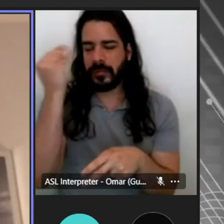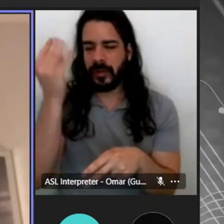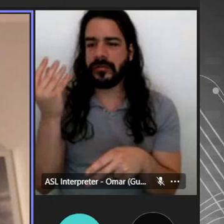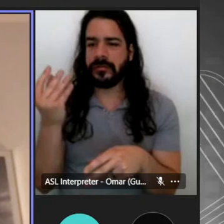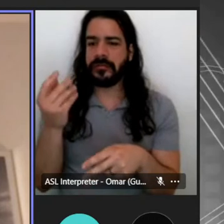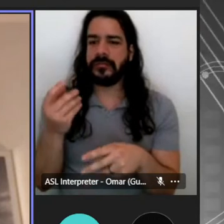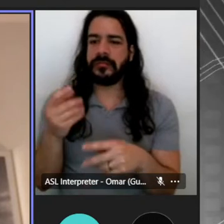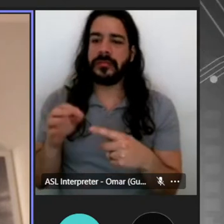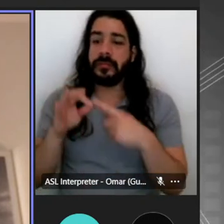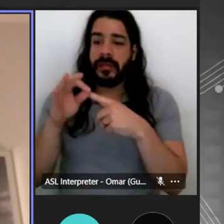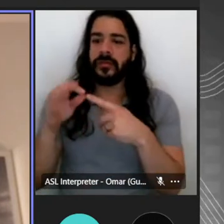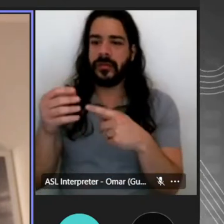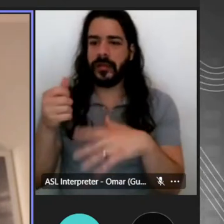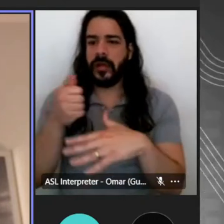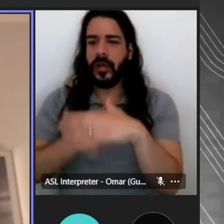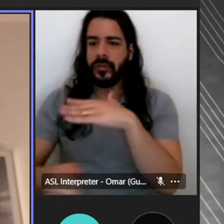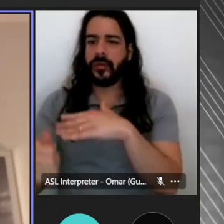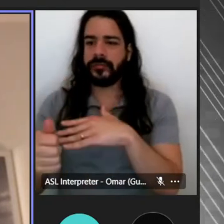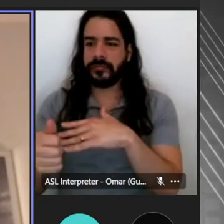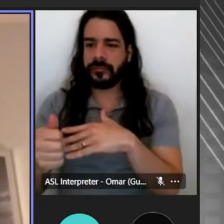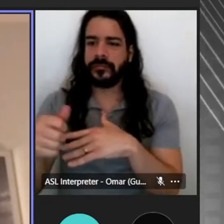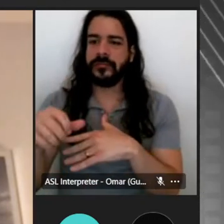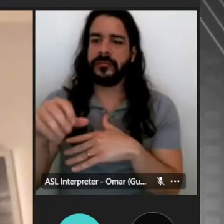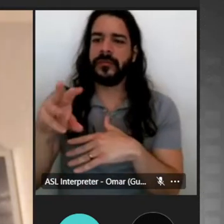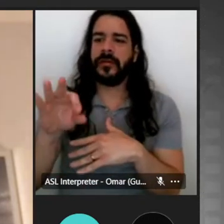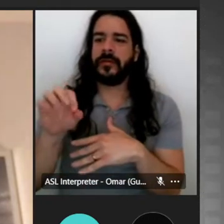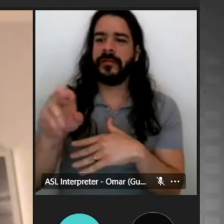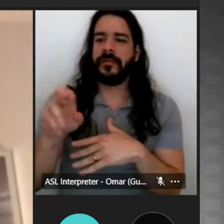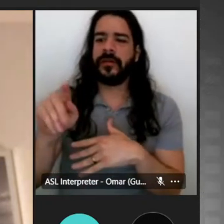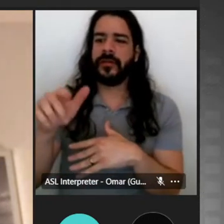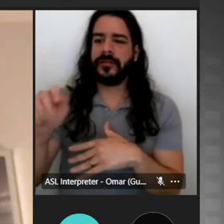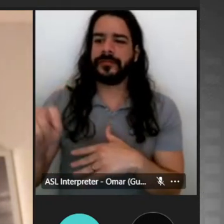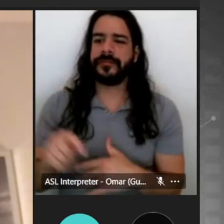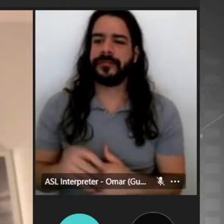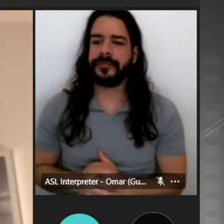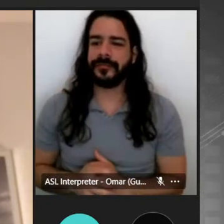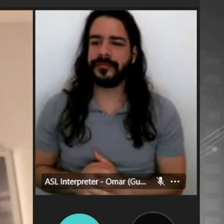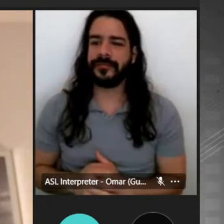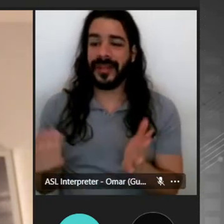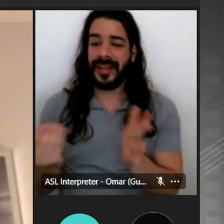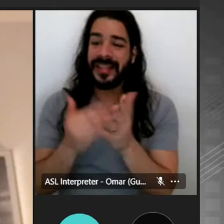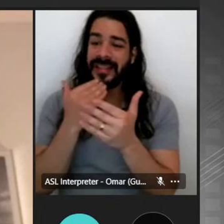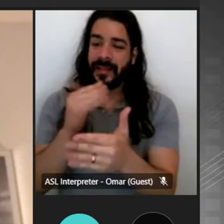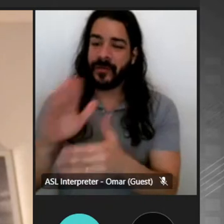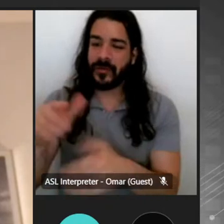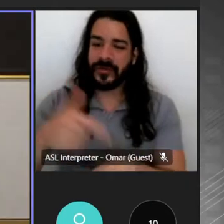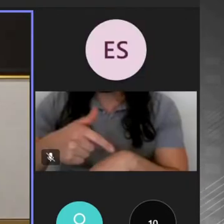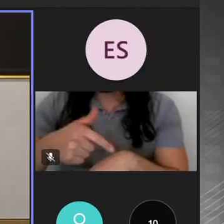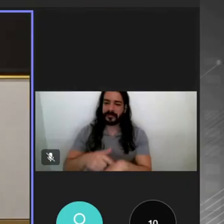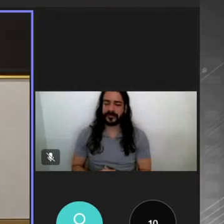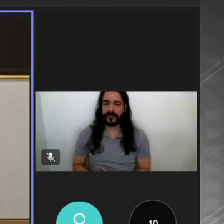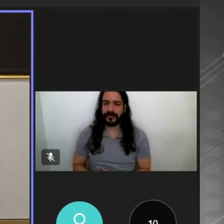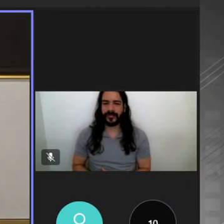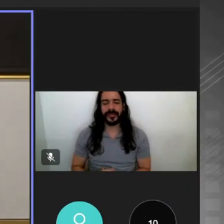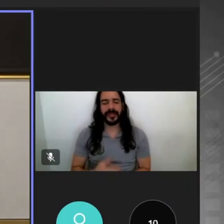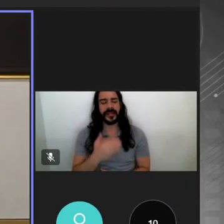uh one at Farragut under Farragut square and again I thank you for uh thank you for your time